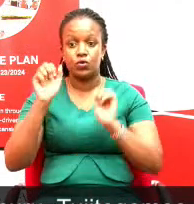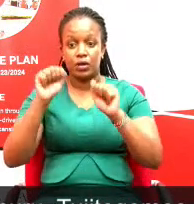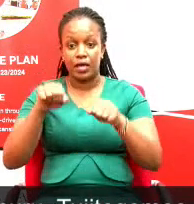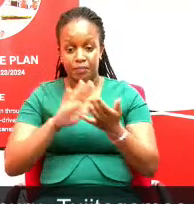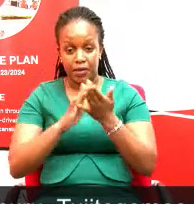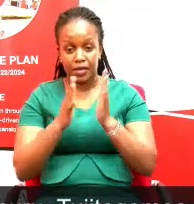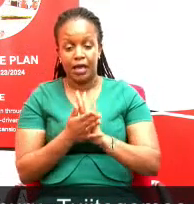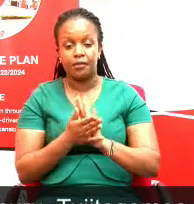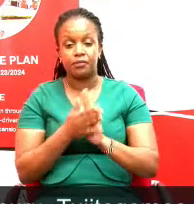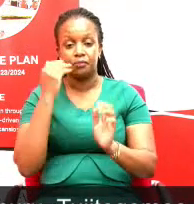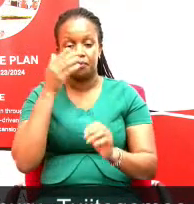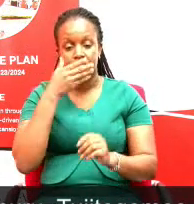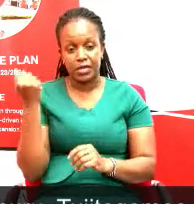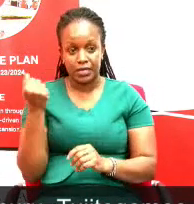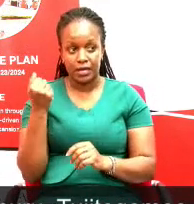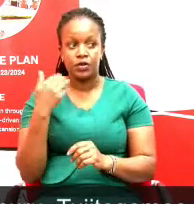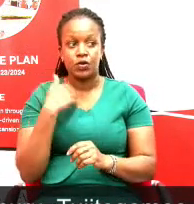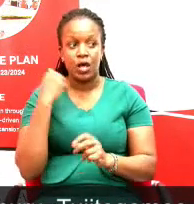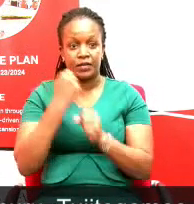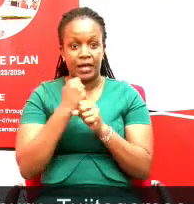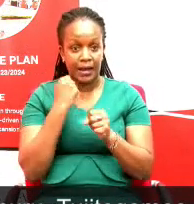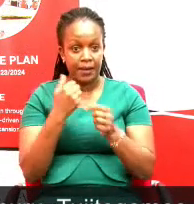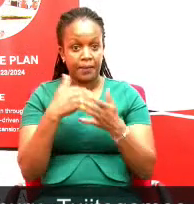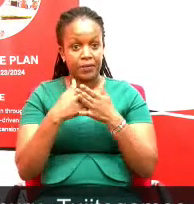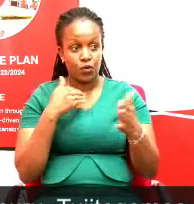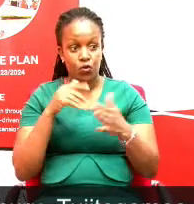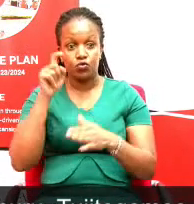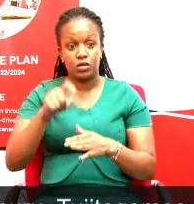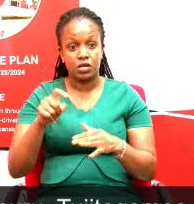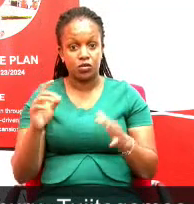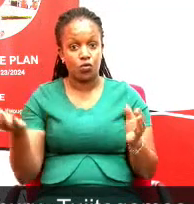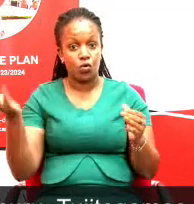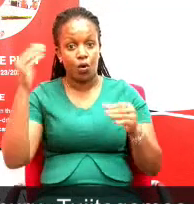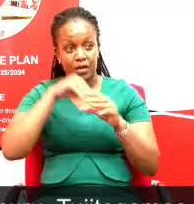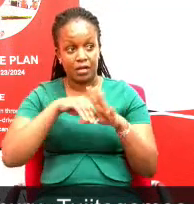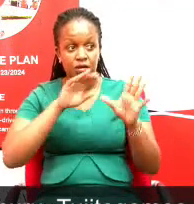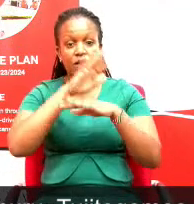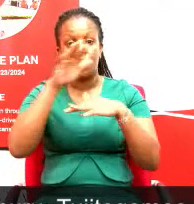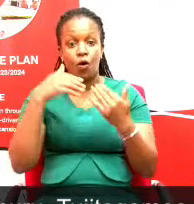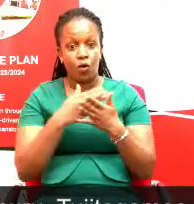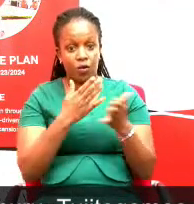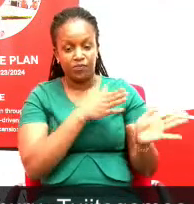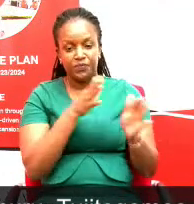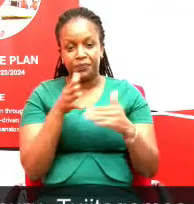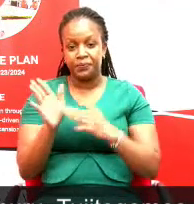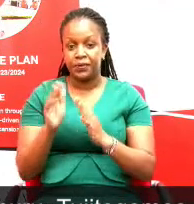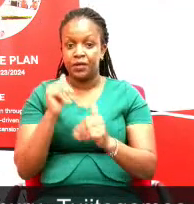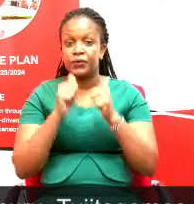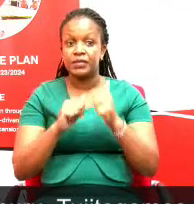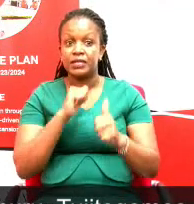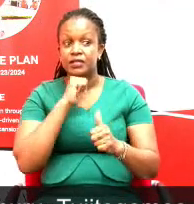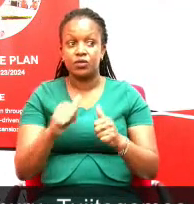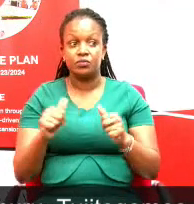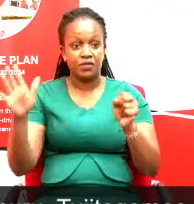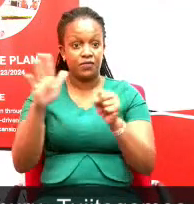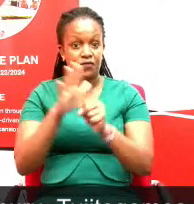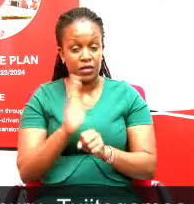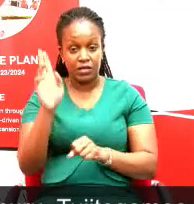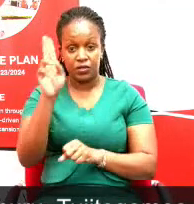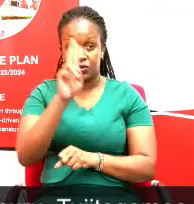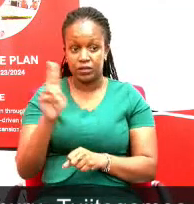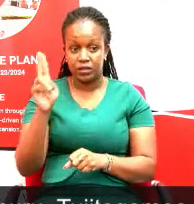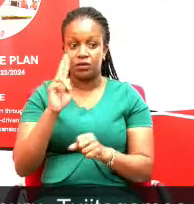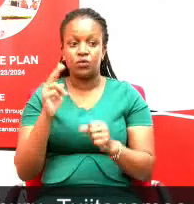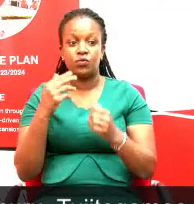better, and you've done it. You just need to incorporate every aspect that has not been fully automated so that